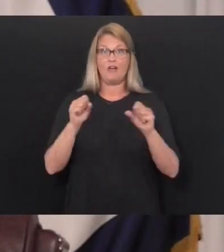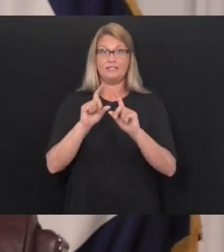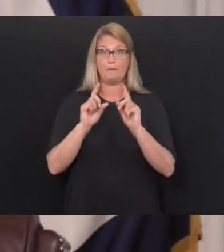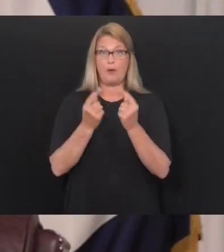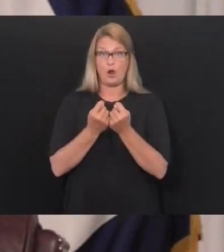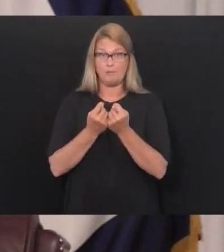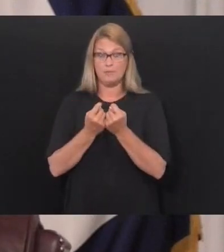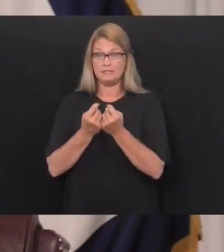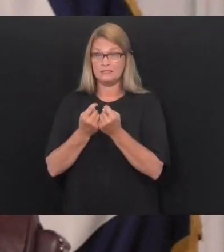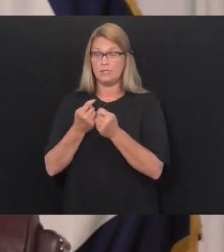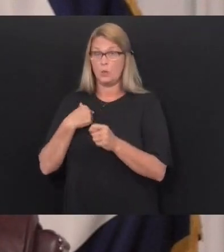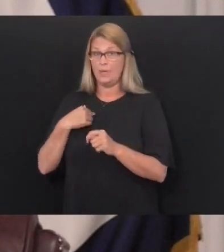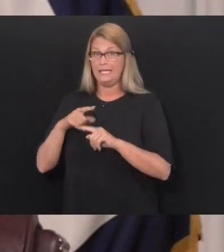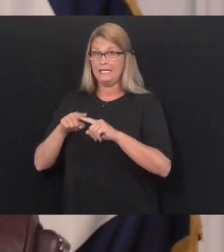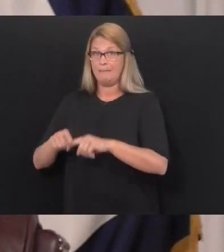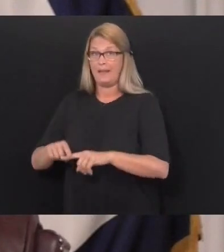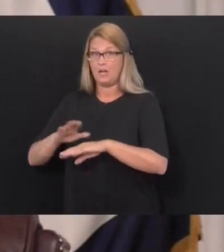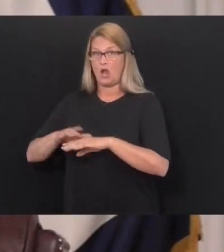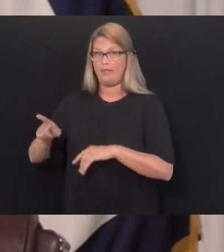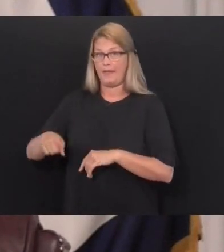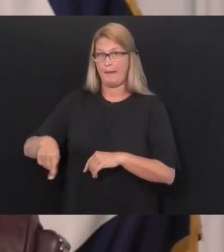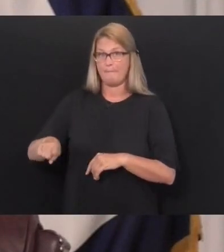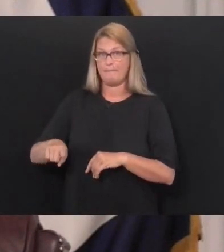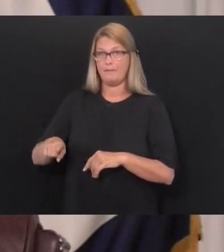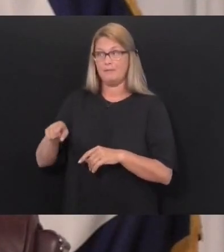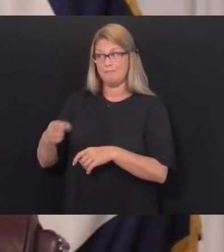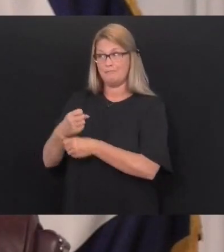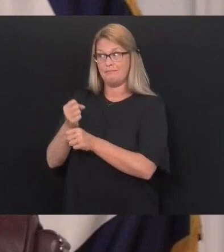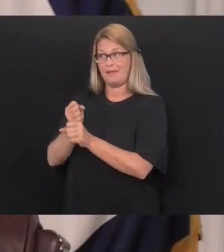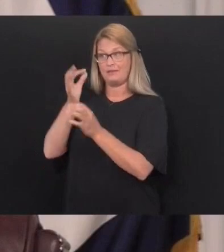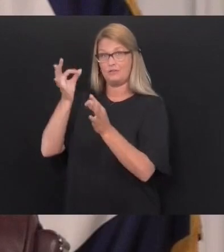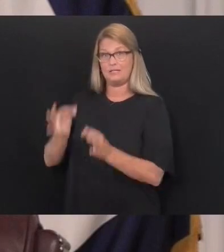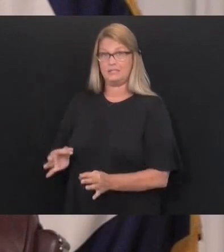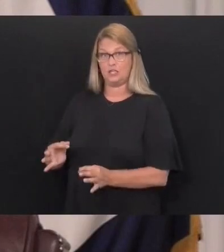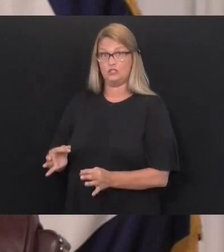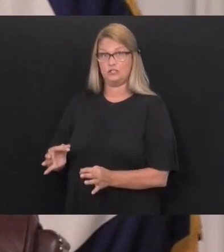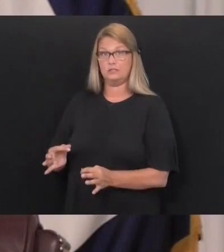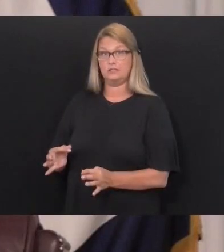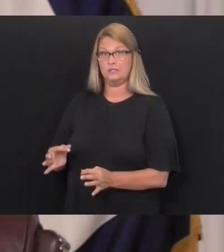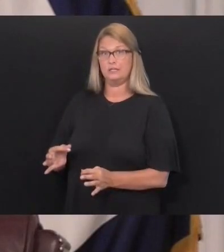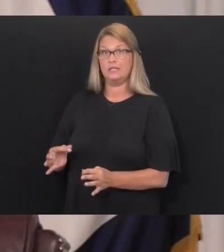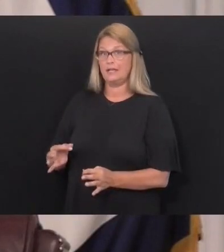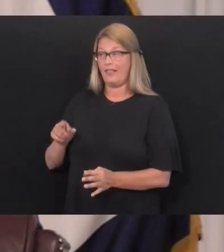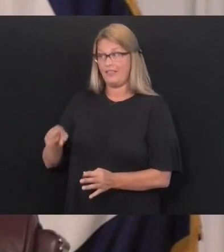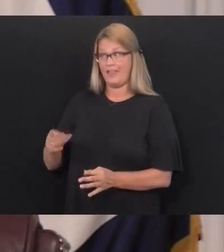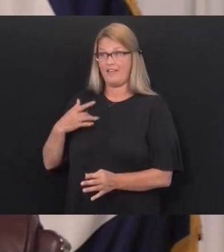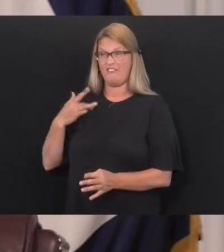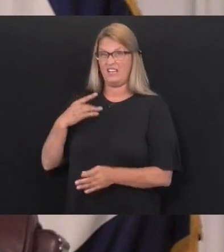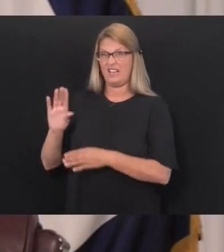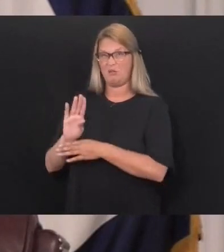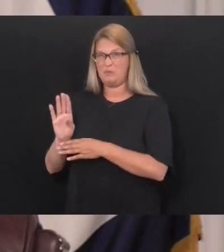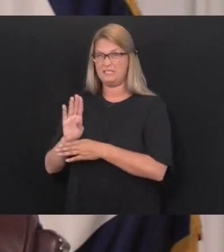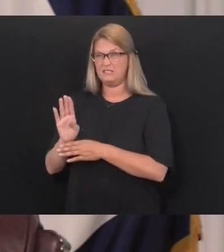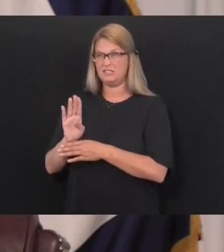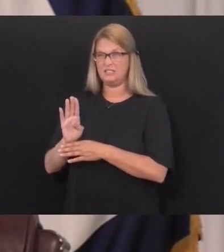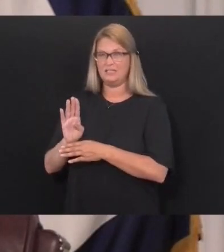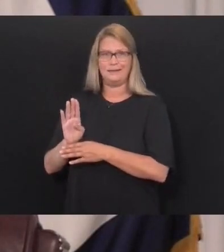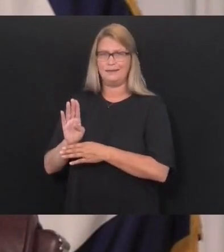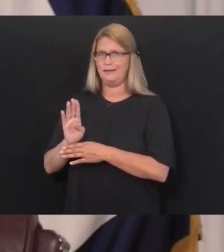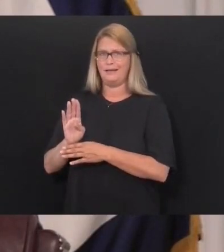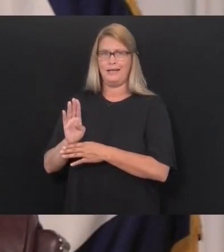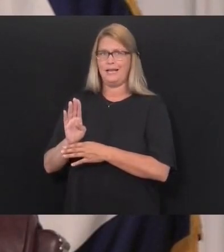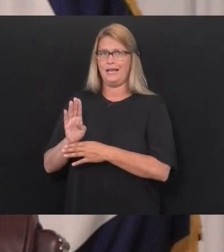everyone. This question deals with the real possibility that at some point in the season that there's going to be a team that has a member of